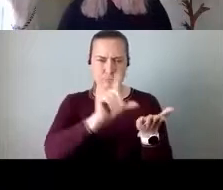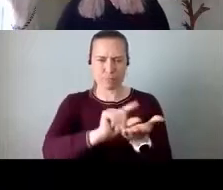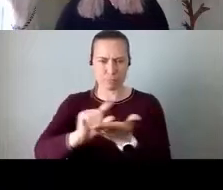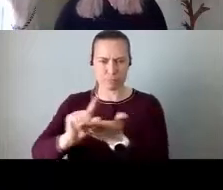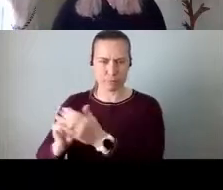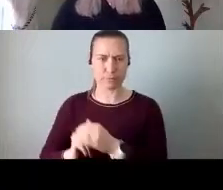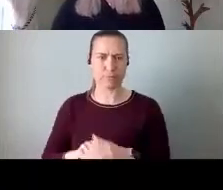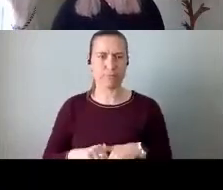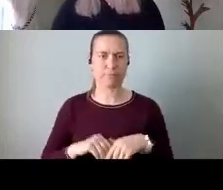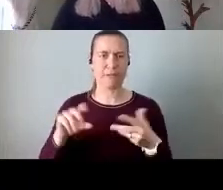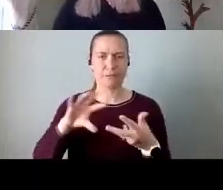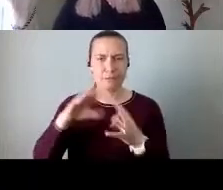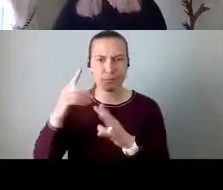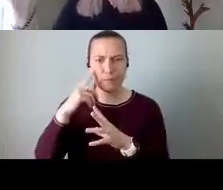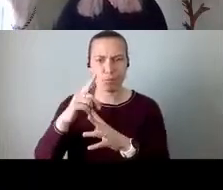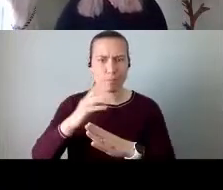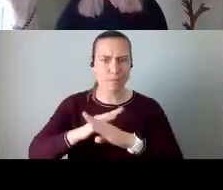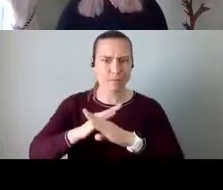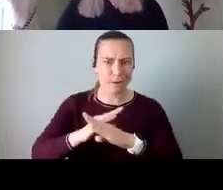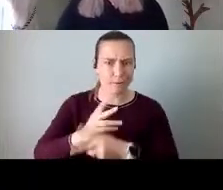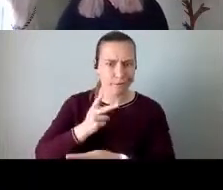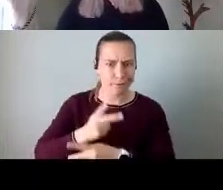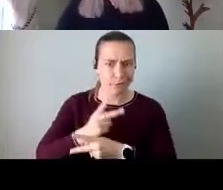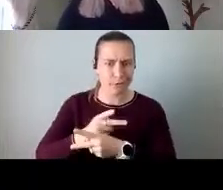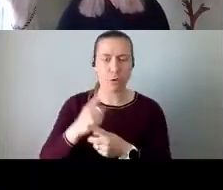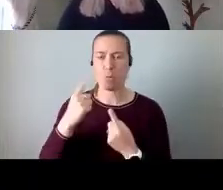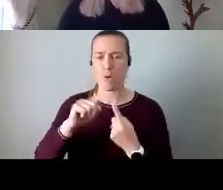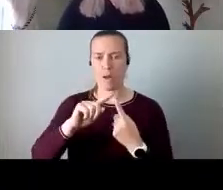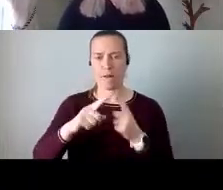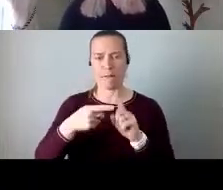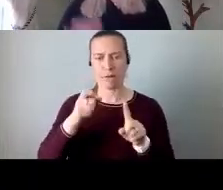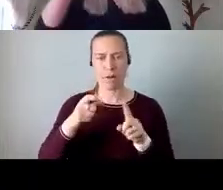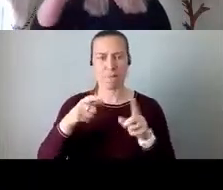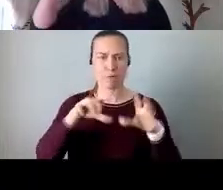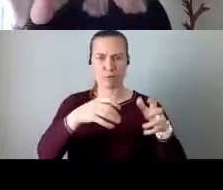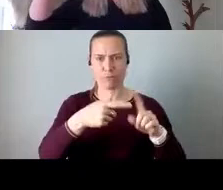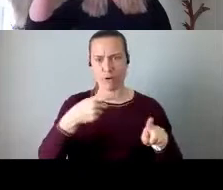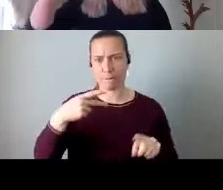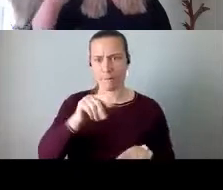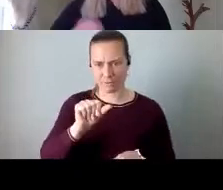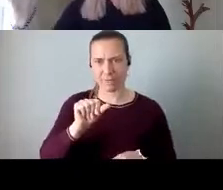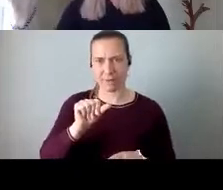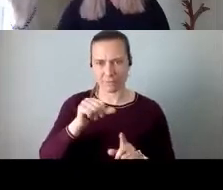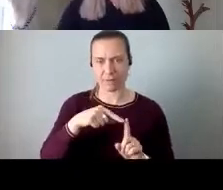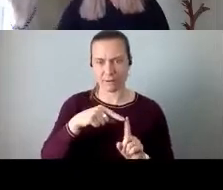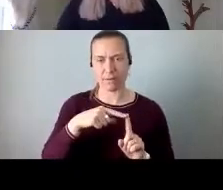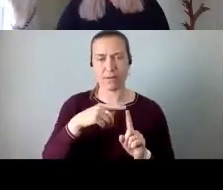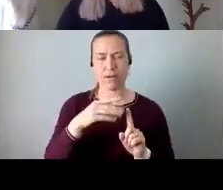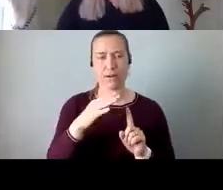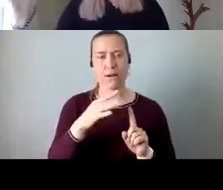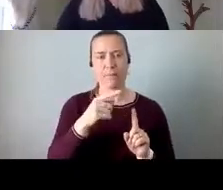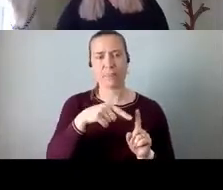preventative care. One of these is from the group out of Pennsylvania with some